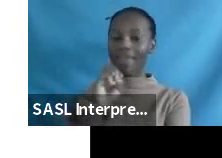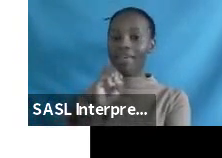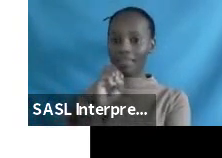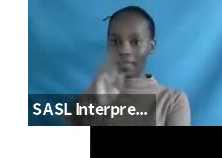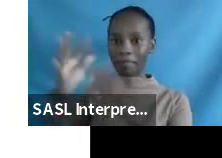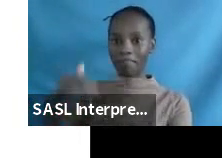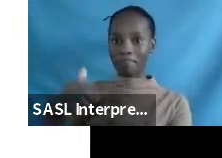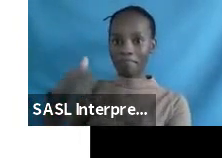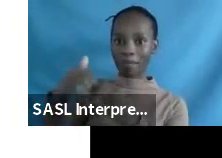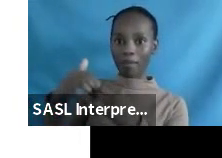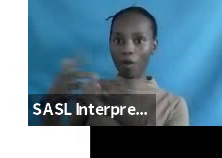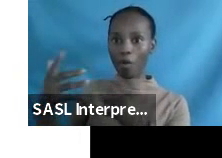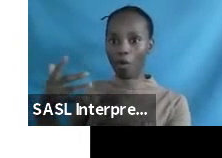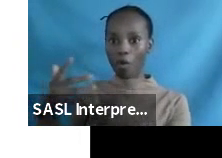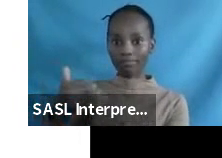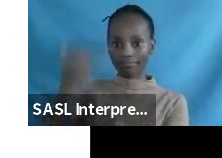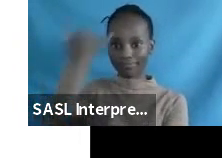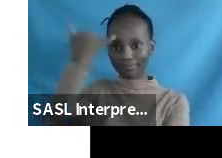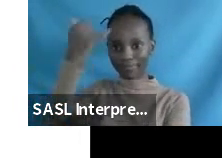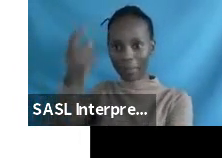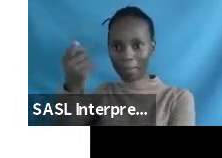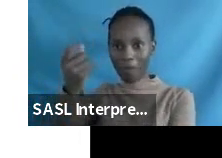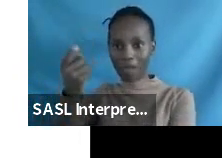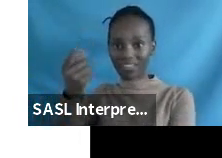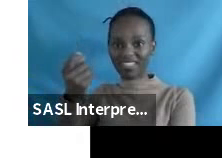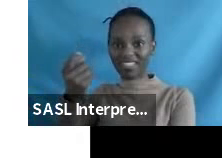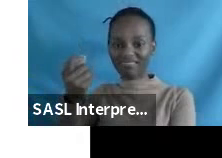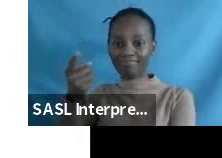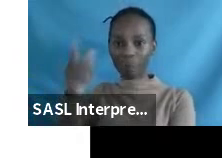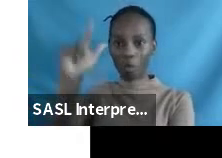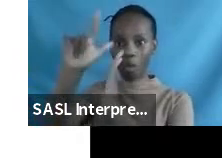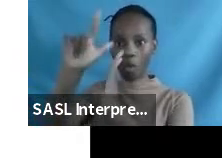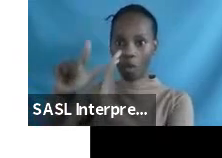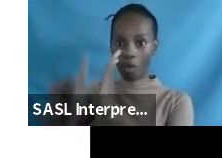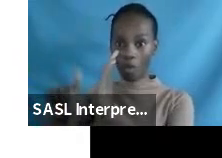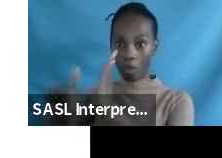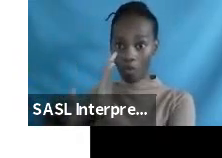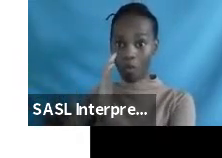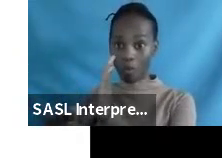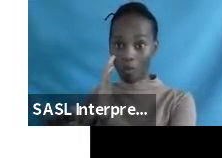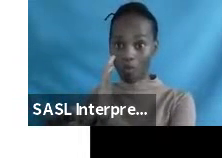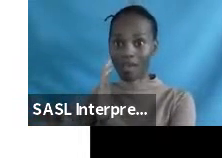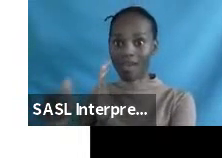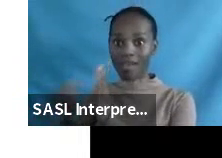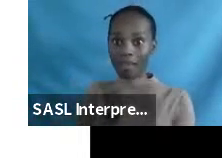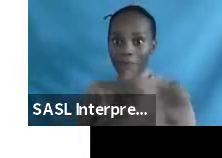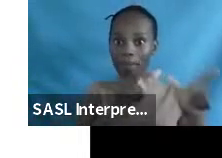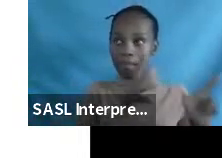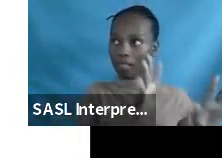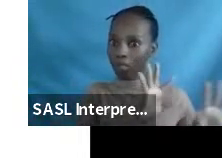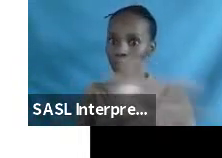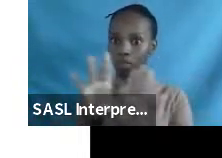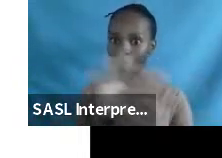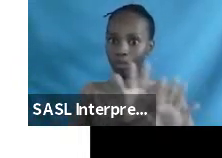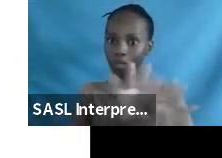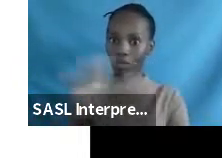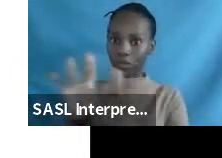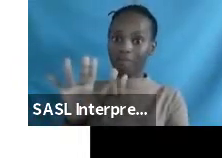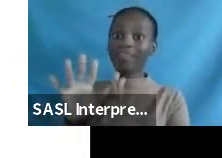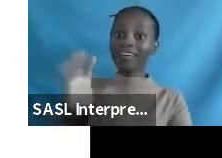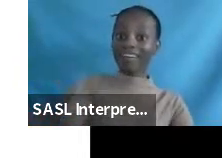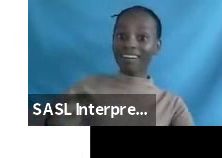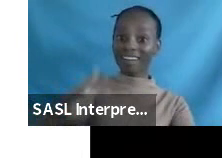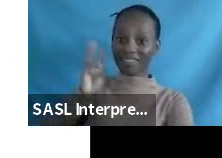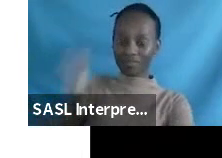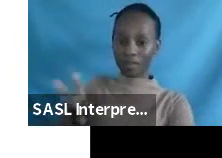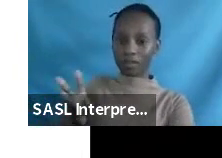profit prices that they are actually lower and attract consumers into their space, more so when they use